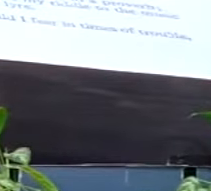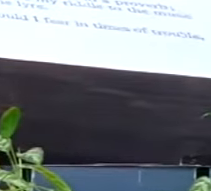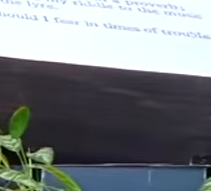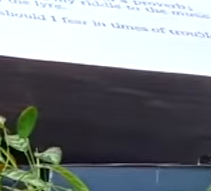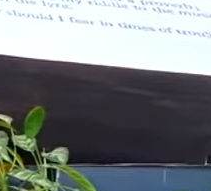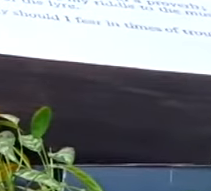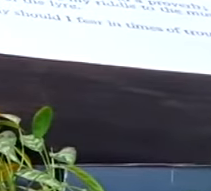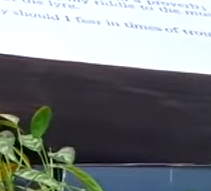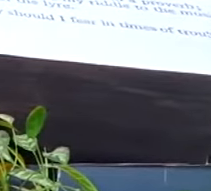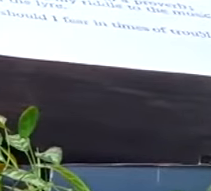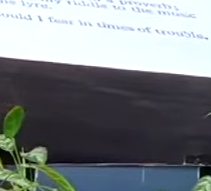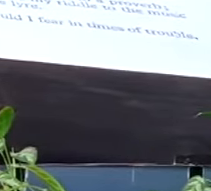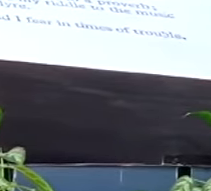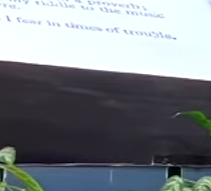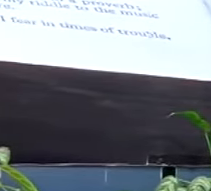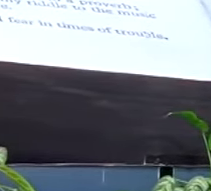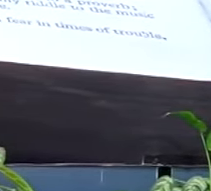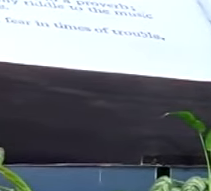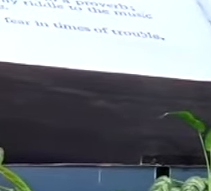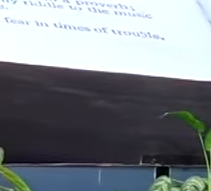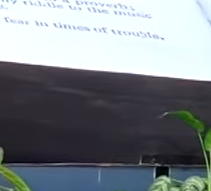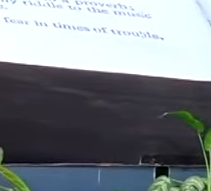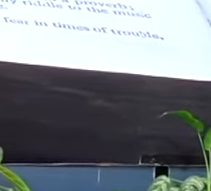time to do their homework.